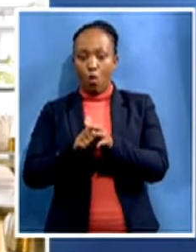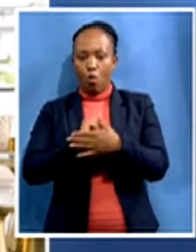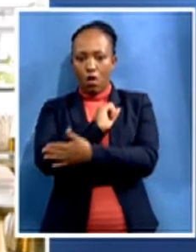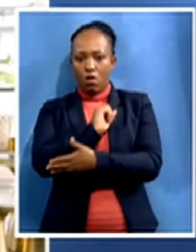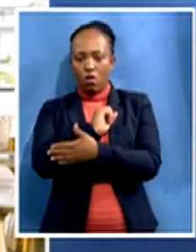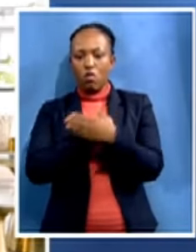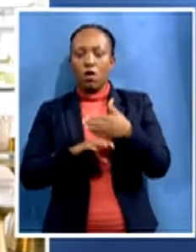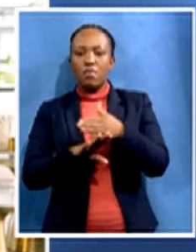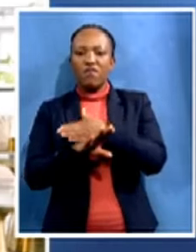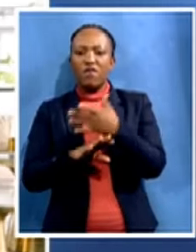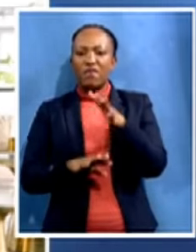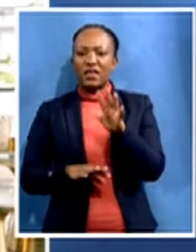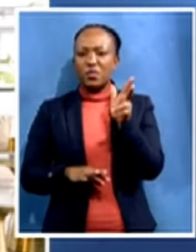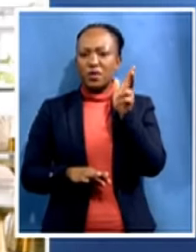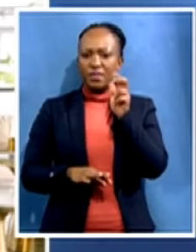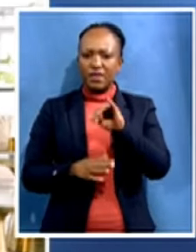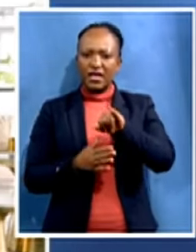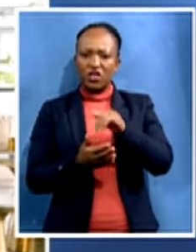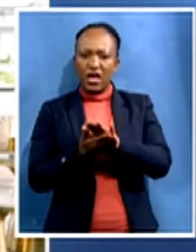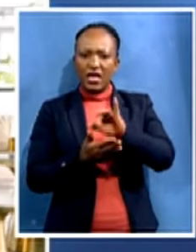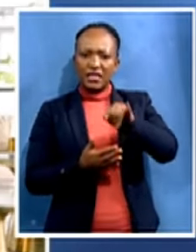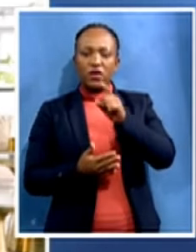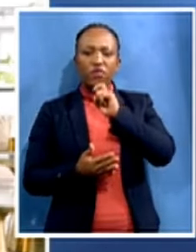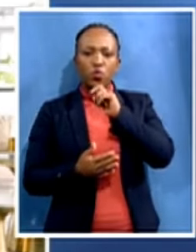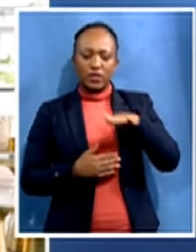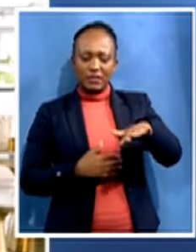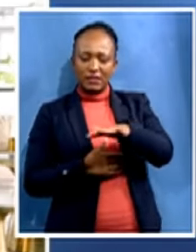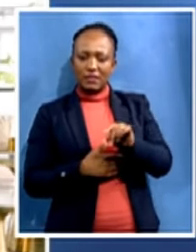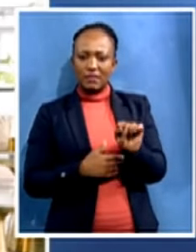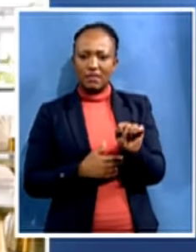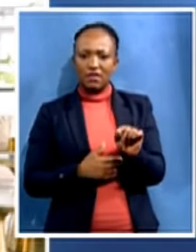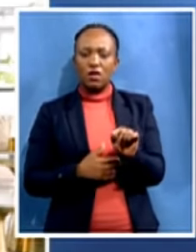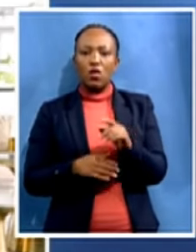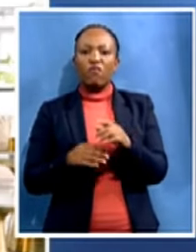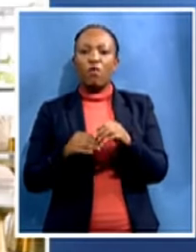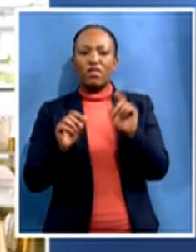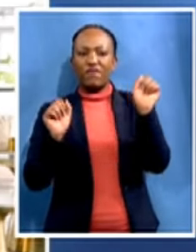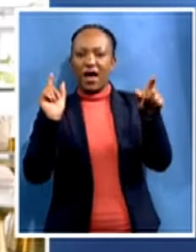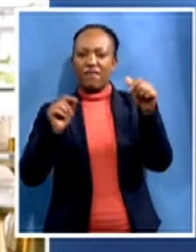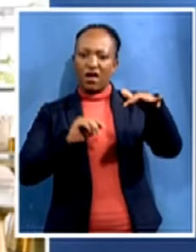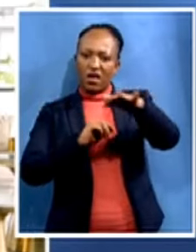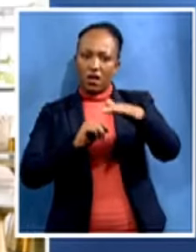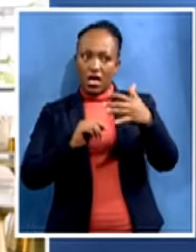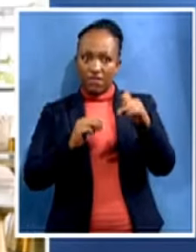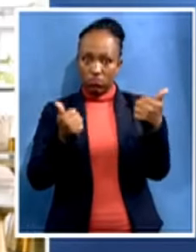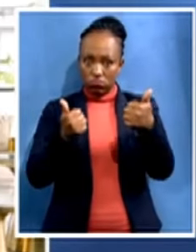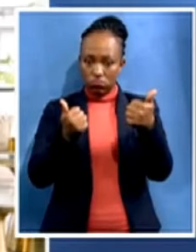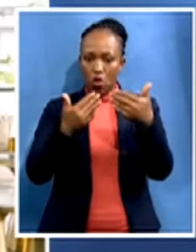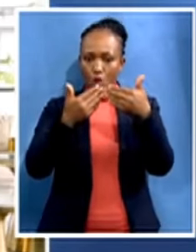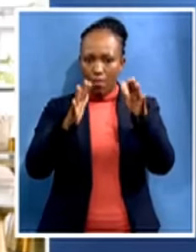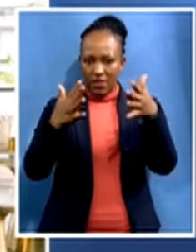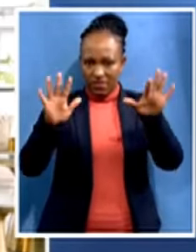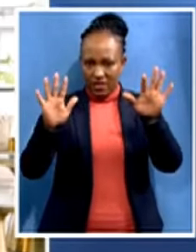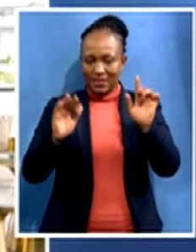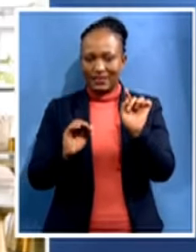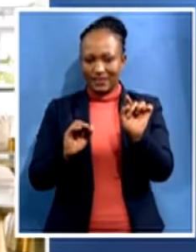not really been opened, especially in the outlying areas. Once that has been sorted, then we will actually, do very well. Even at